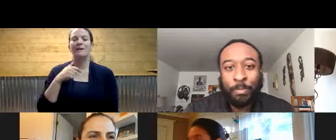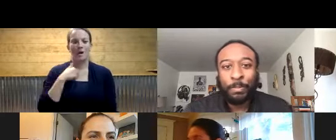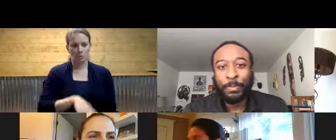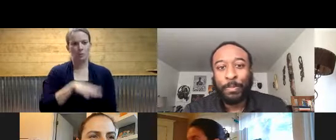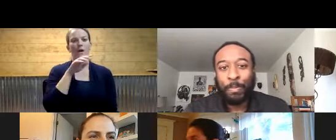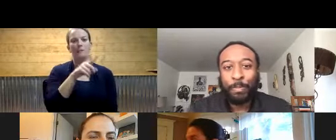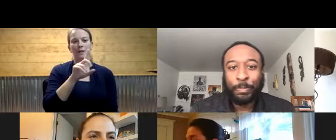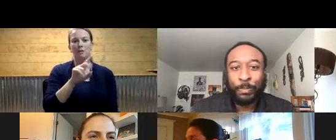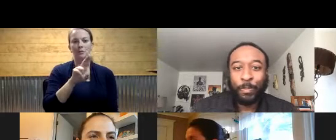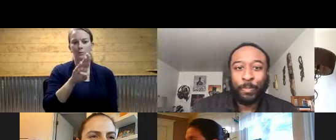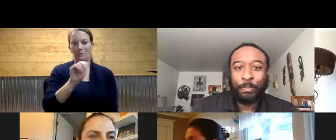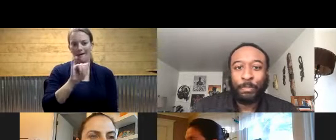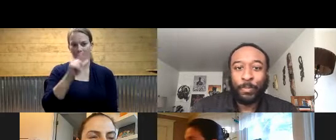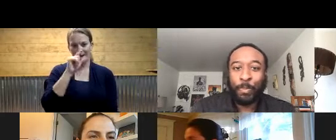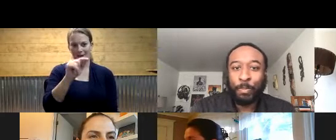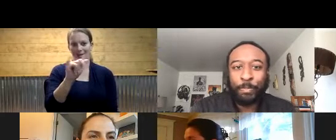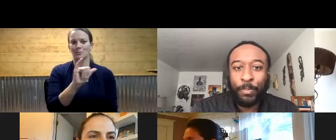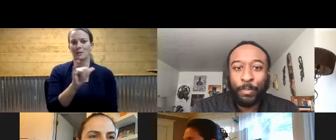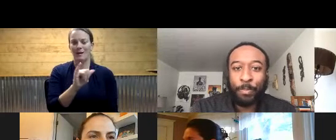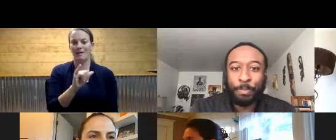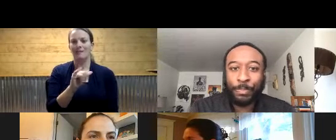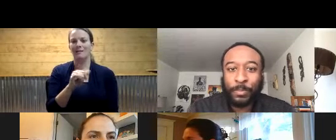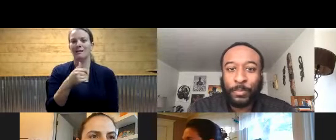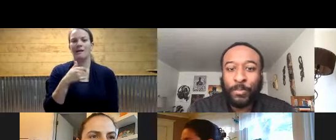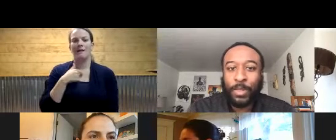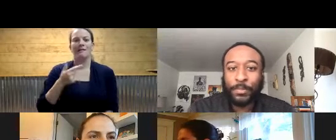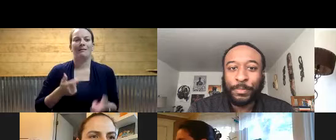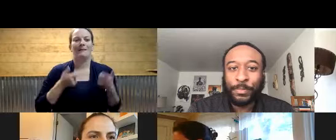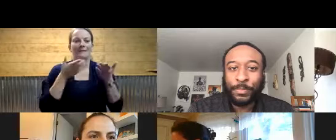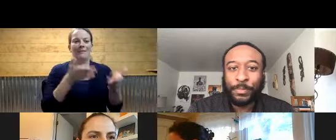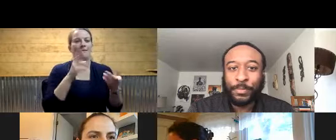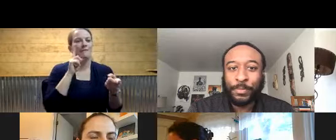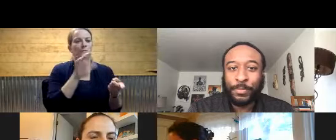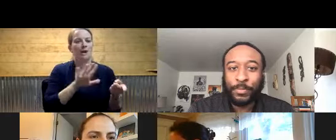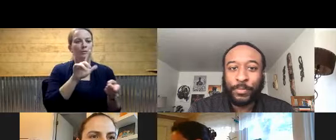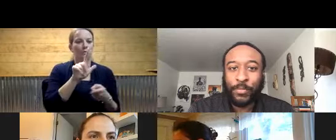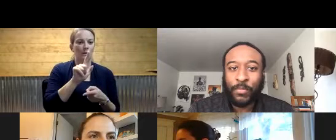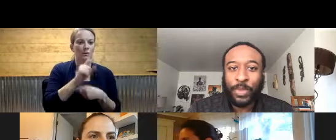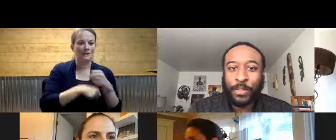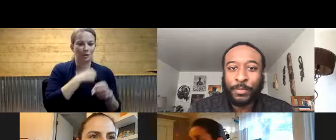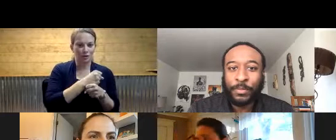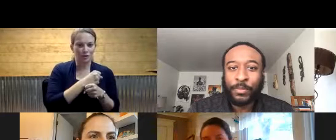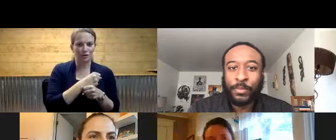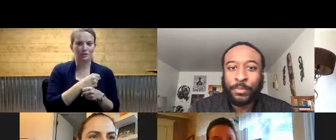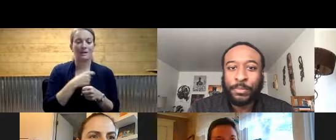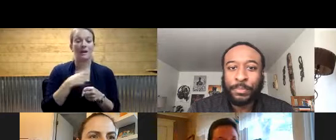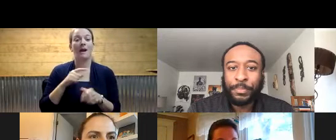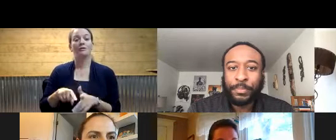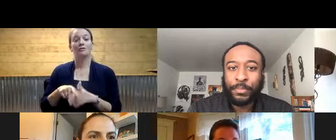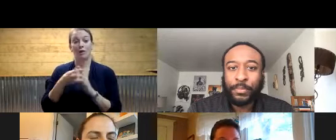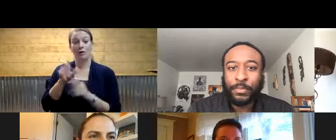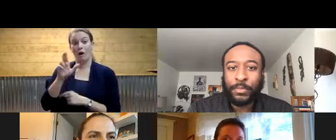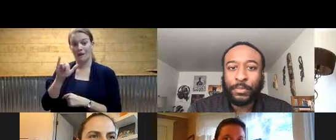well. I I've lived there for like around 21 years now, and I started off at RIT as a mechanical